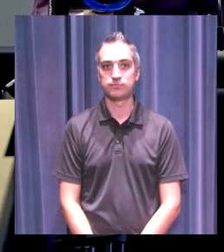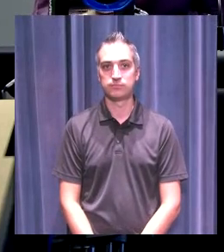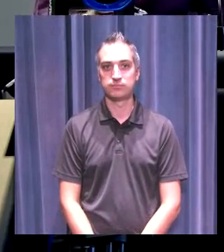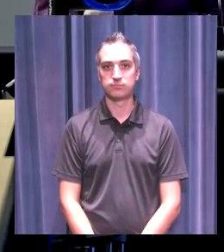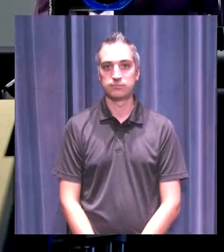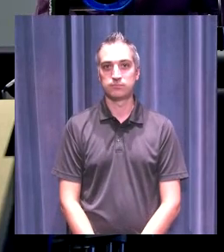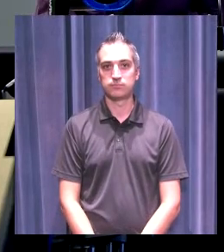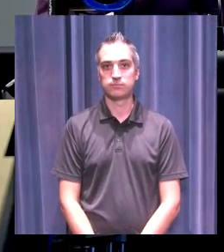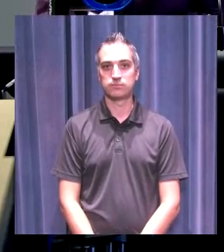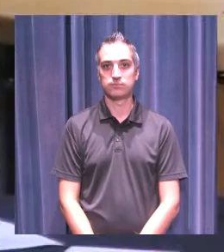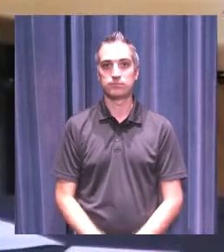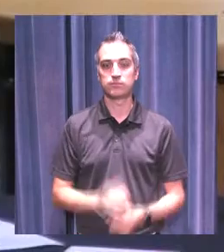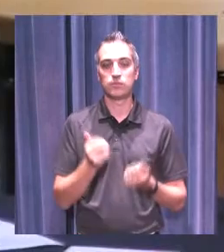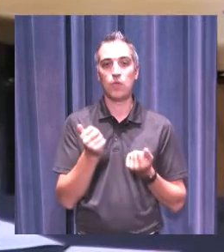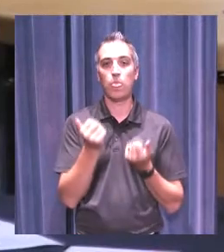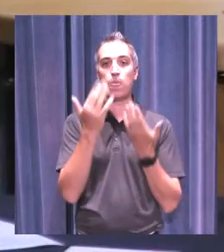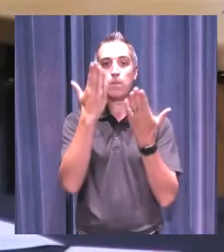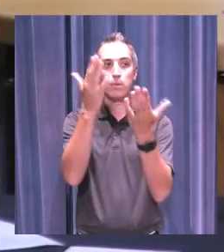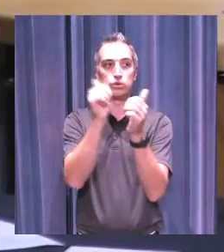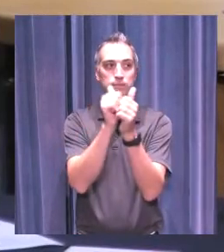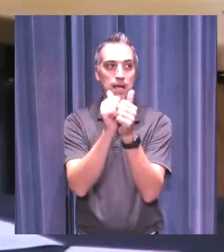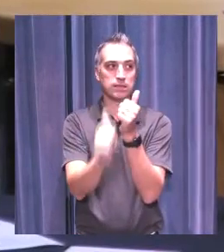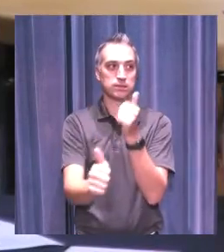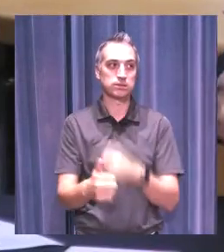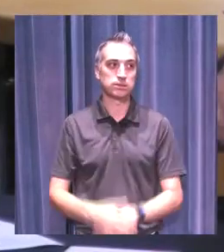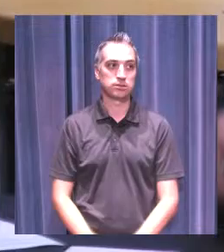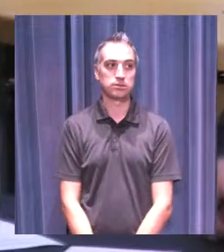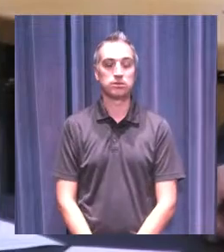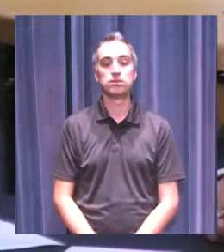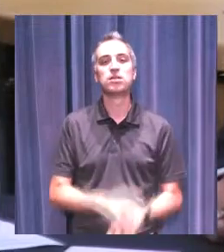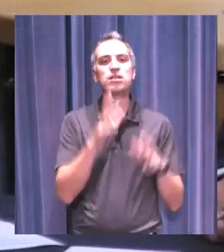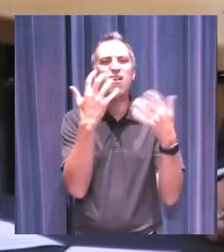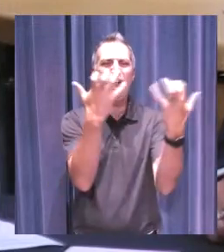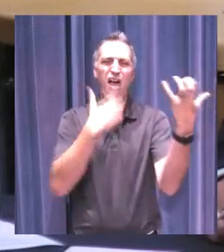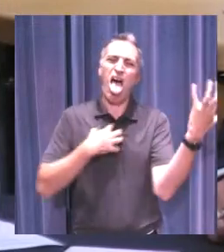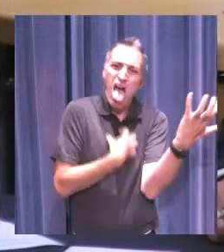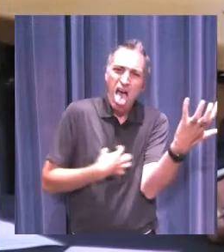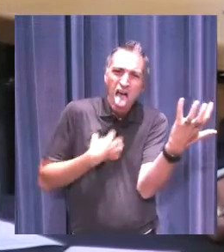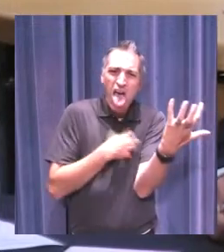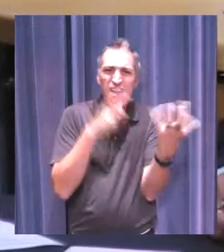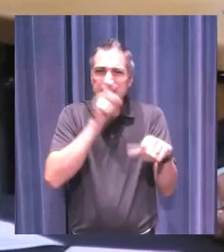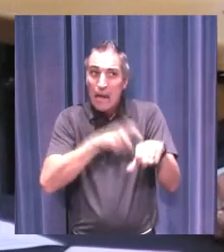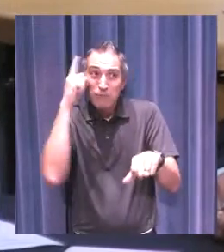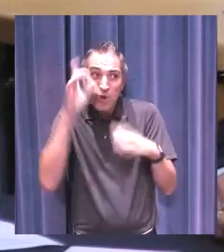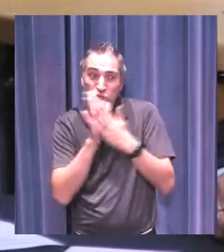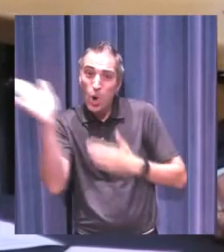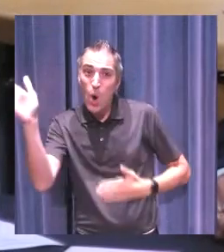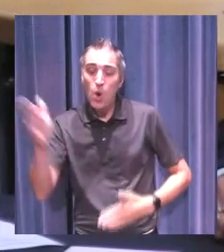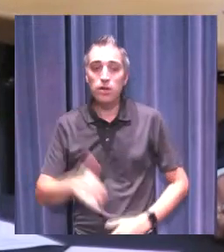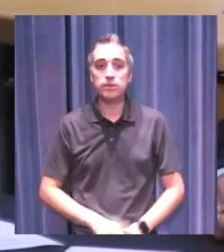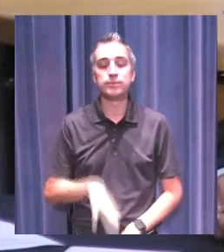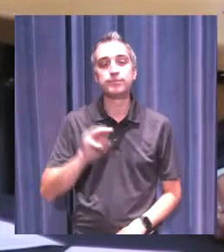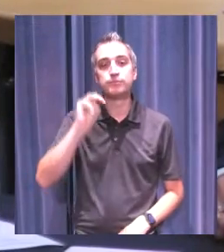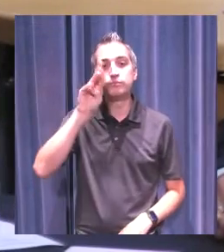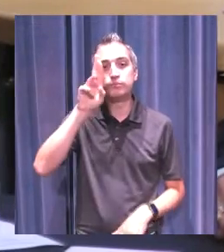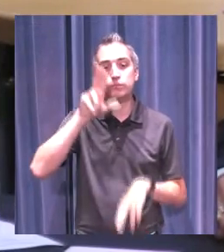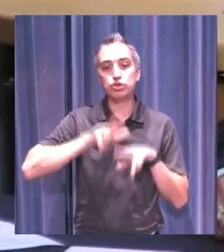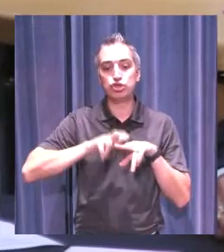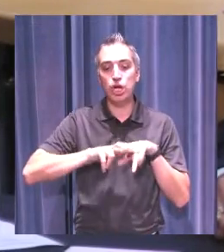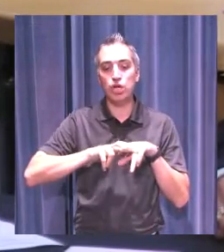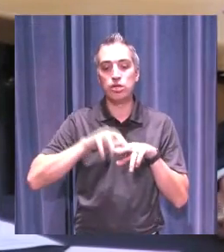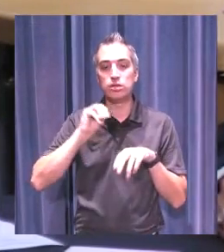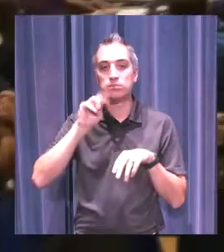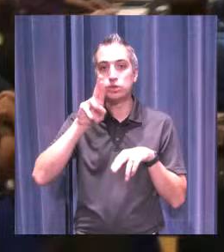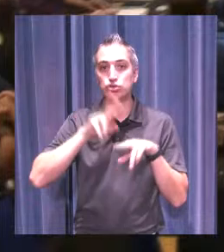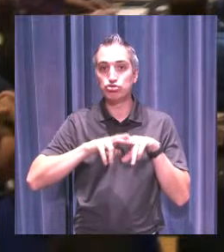The motion passed to adjourn the agenda. Are there any other agenda? Mr. Chair, Any other? was